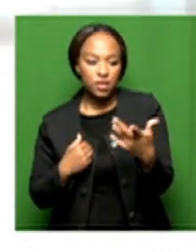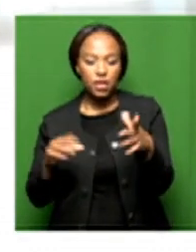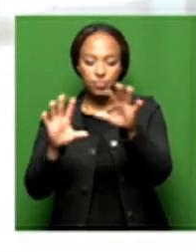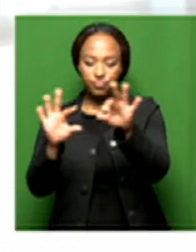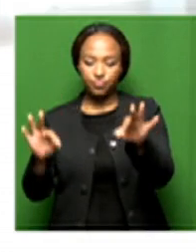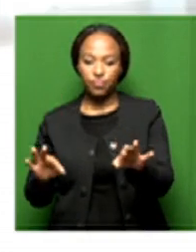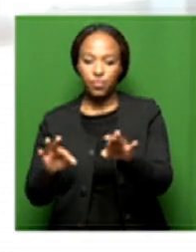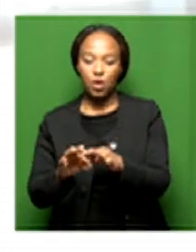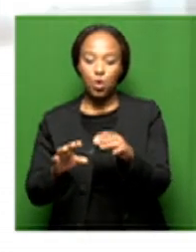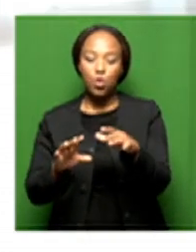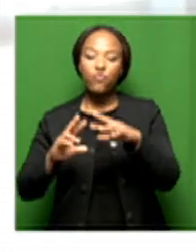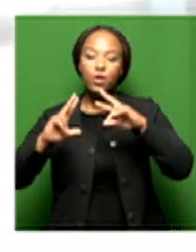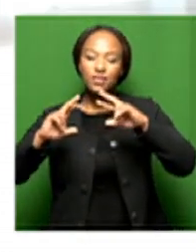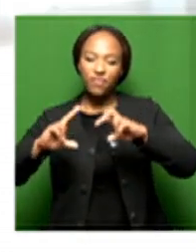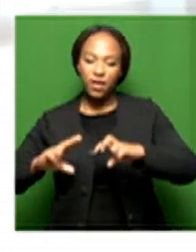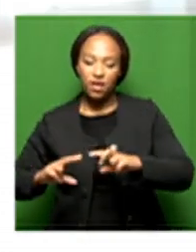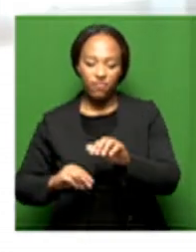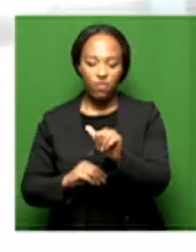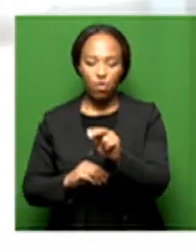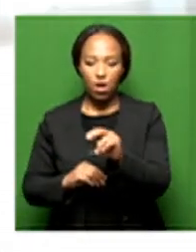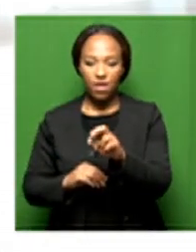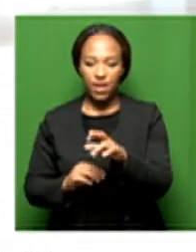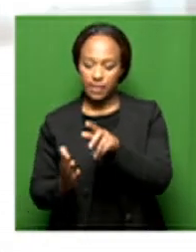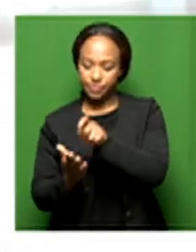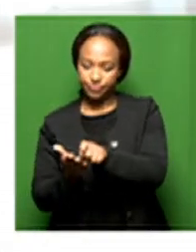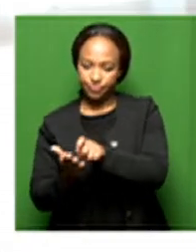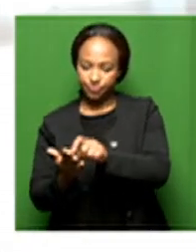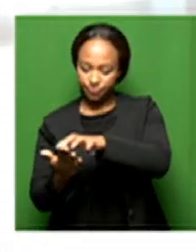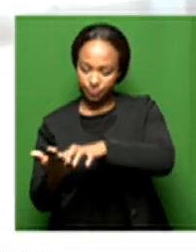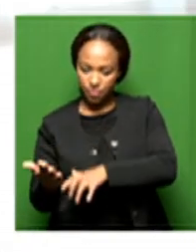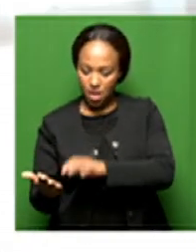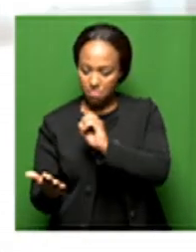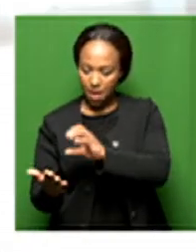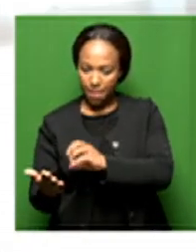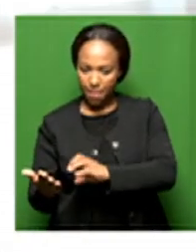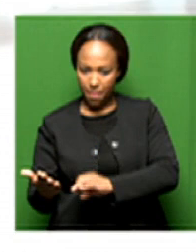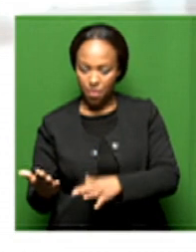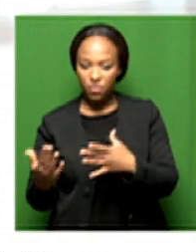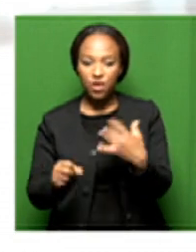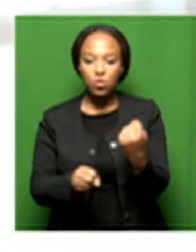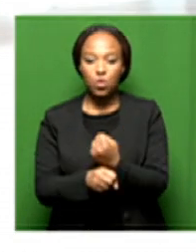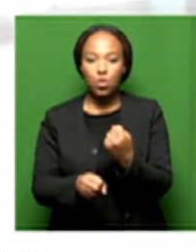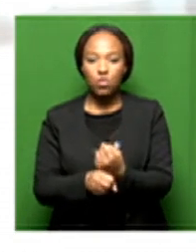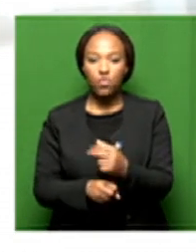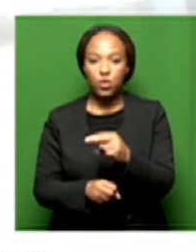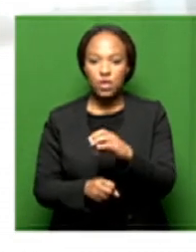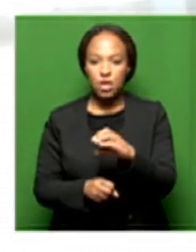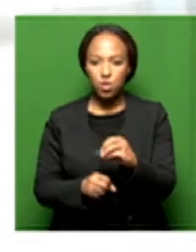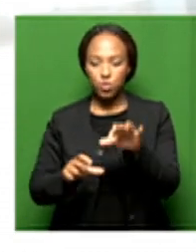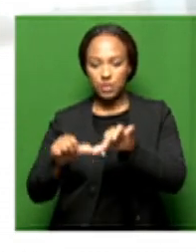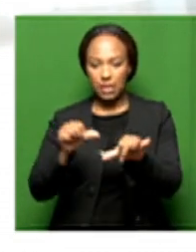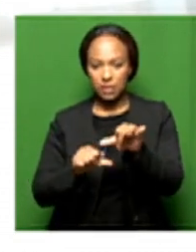the Averly survey. And we have worked with neuroscientists and machine learning experts to